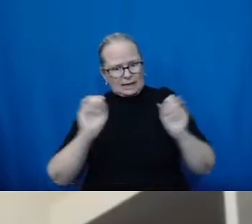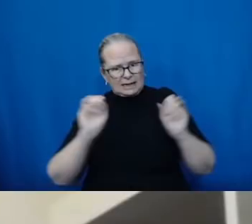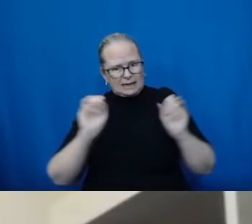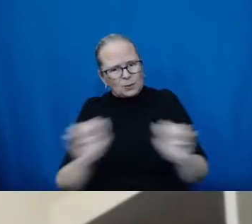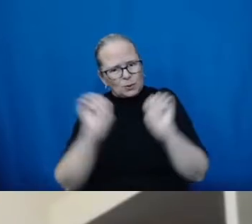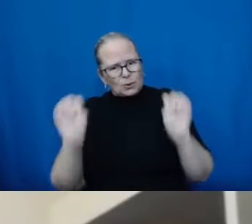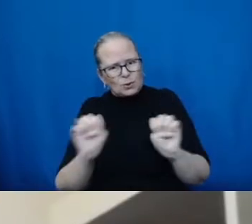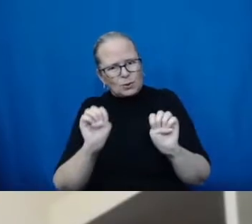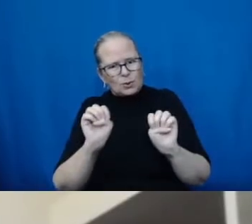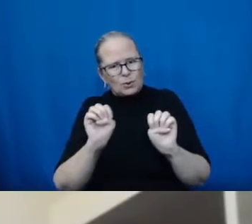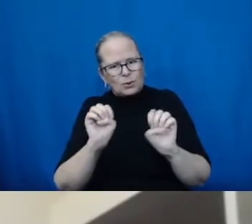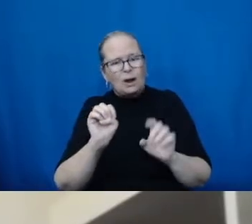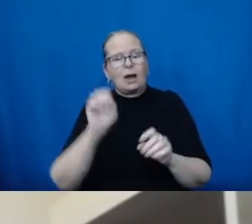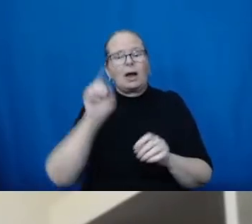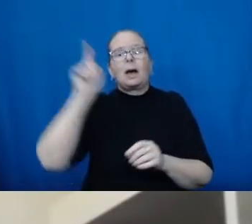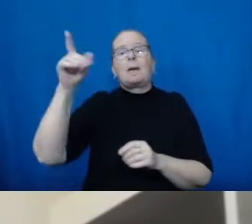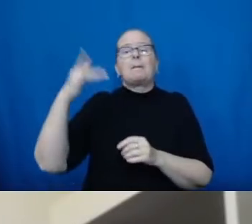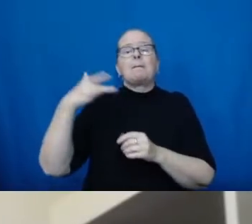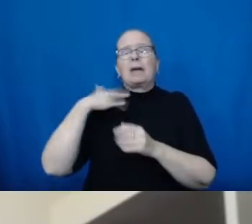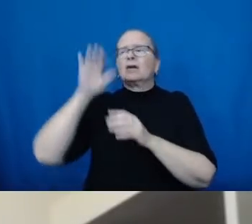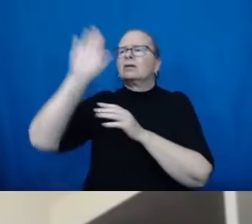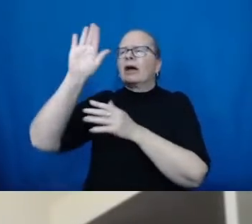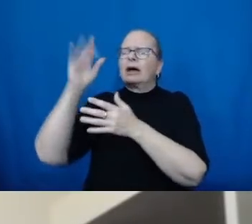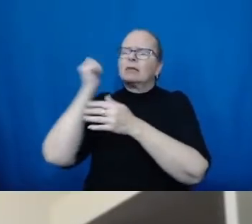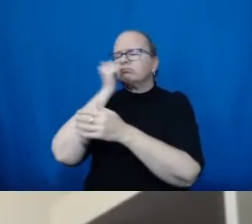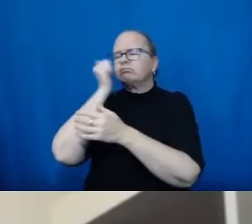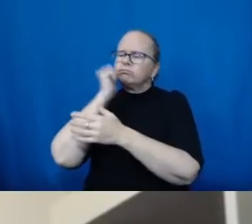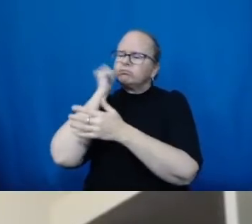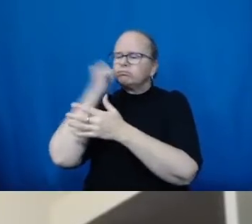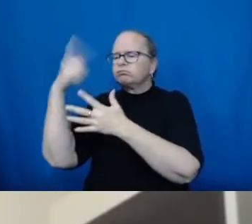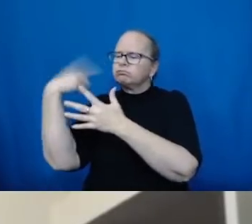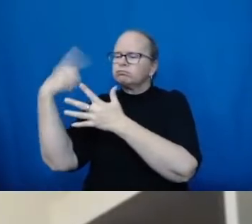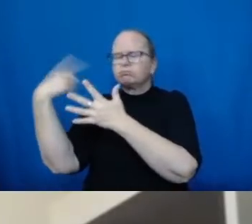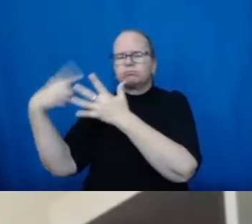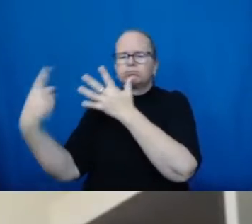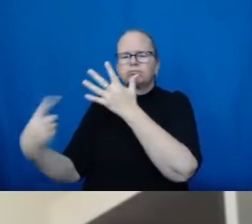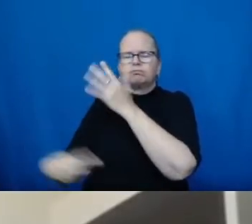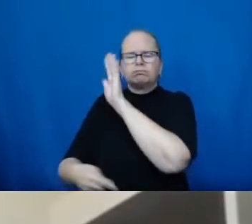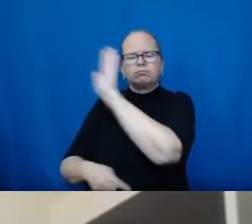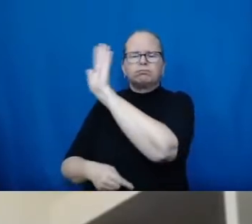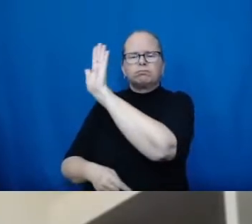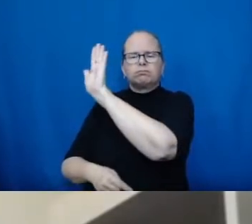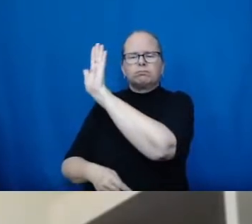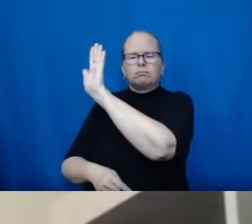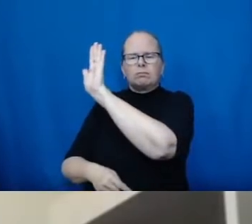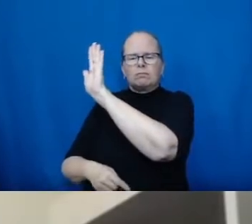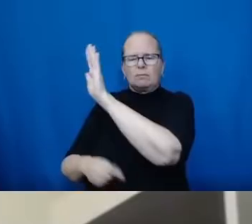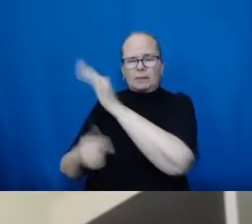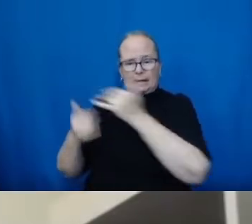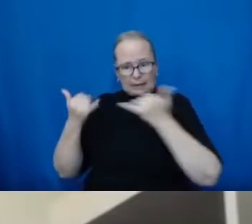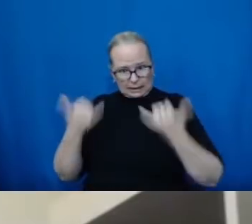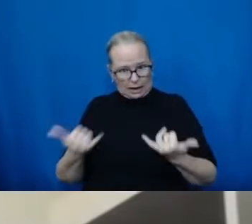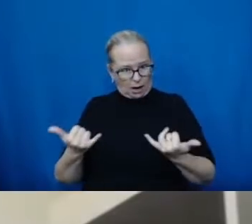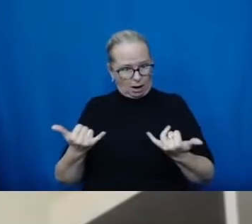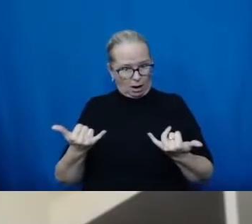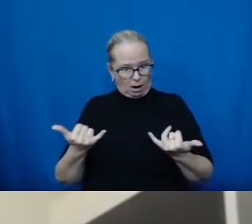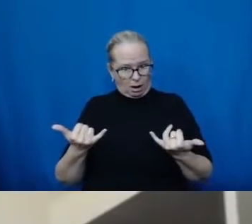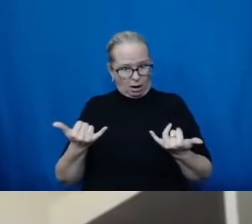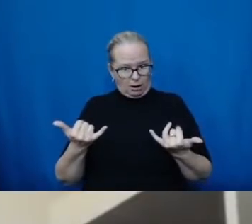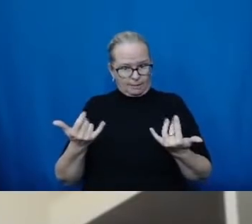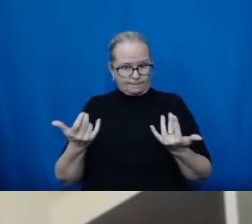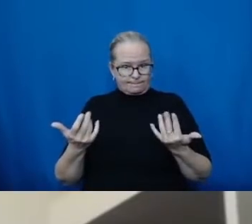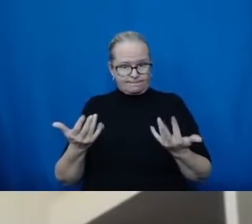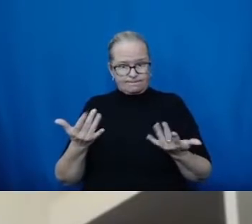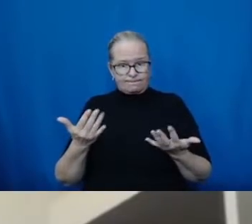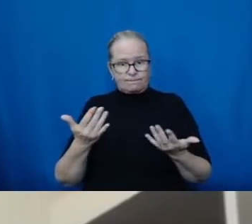didn't cut any corners. The corners they cut were the bureaucratic corners. But because you're framing it in such a way that is reaching them where